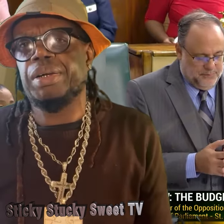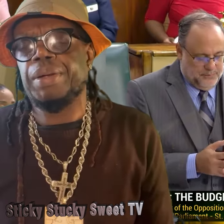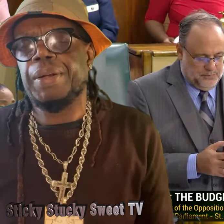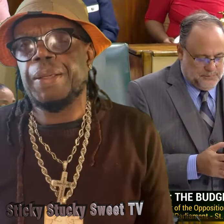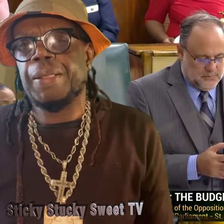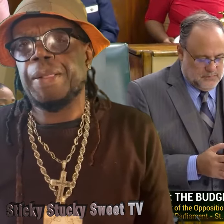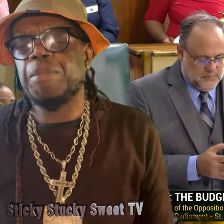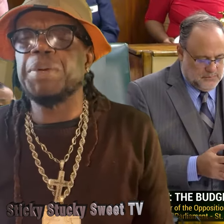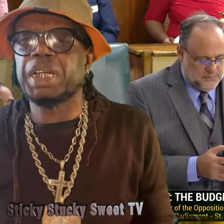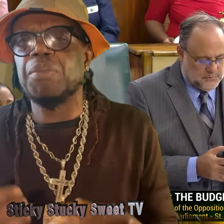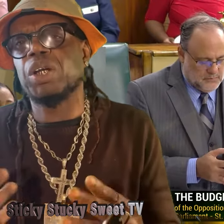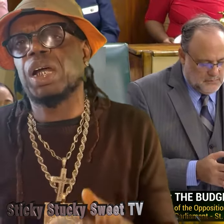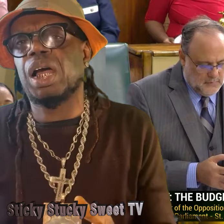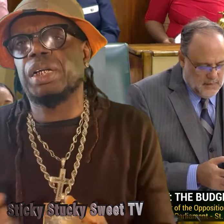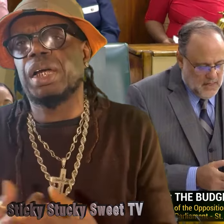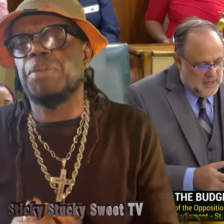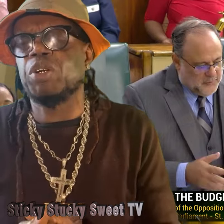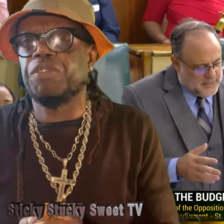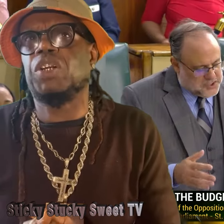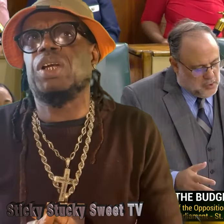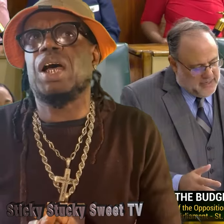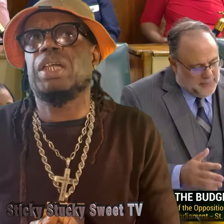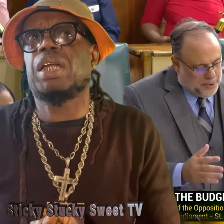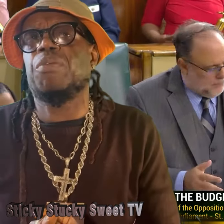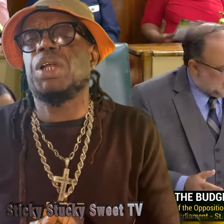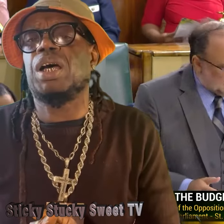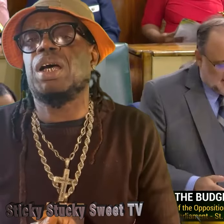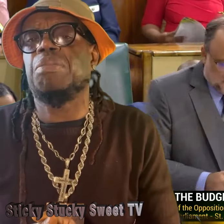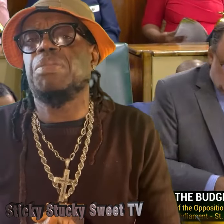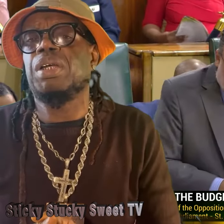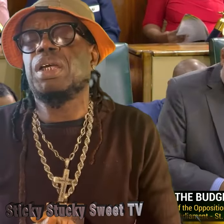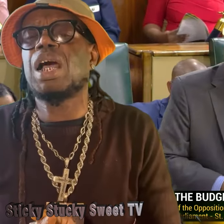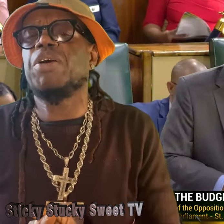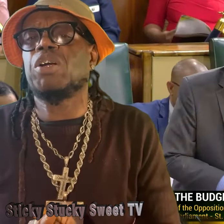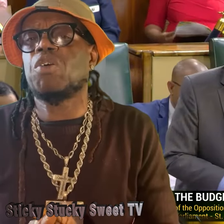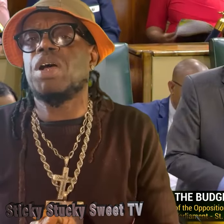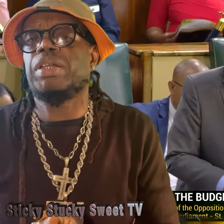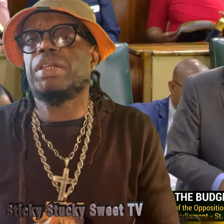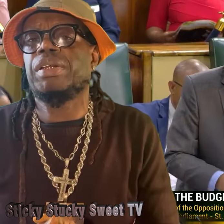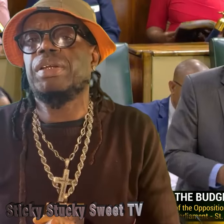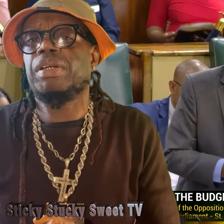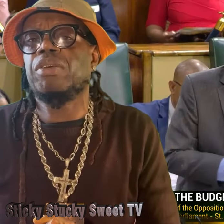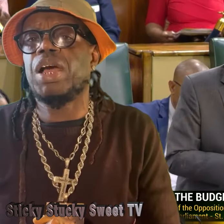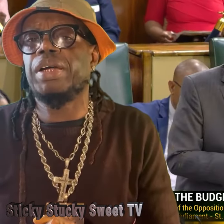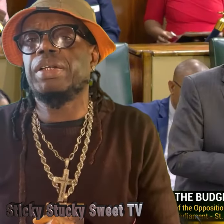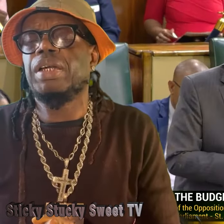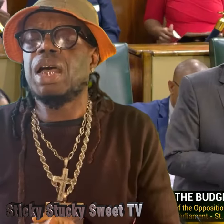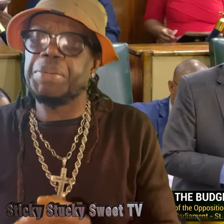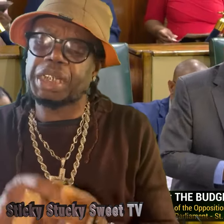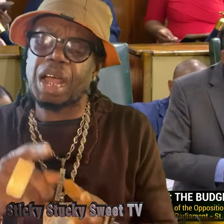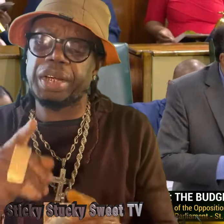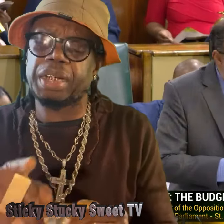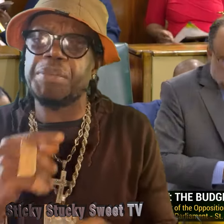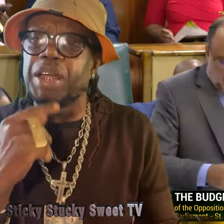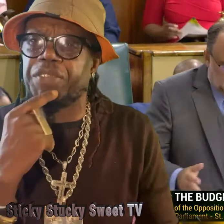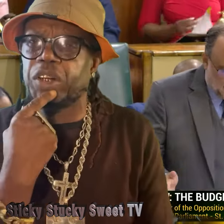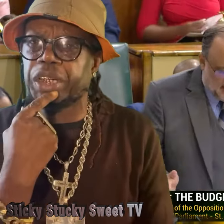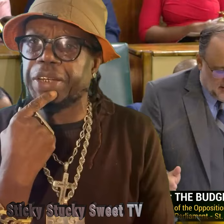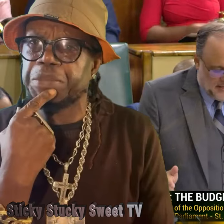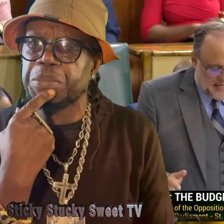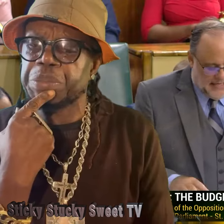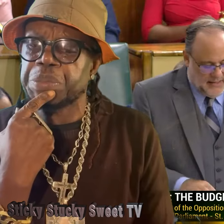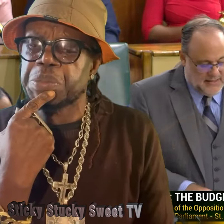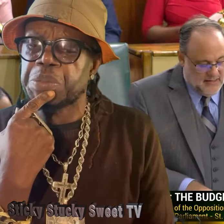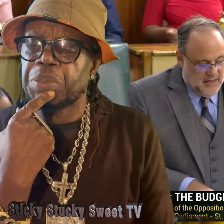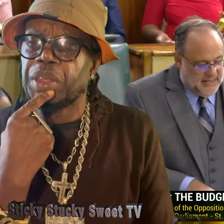layback. But me I talk about that long time. I do a video last time with Karen Cross, right? And I talk that on my video